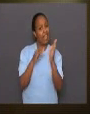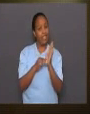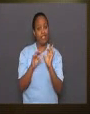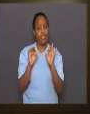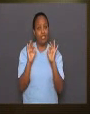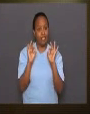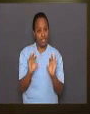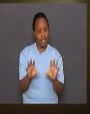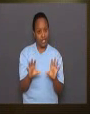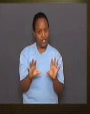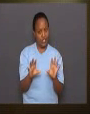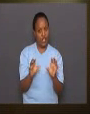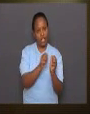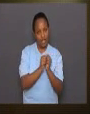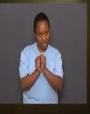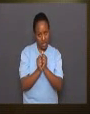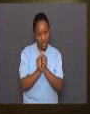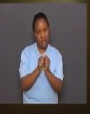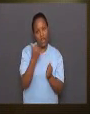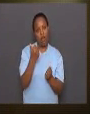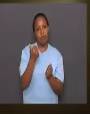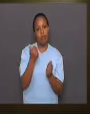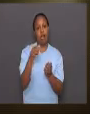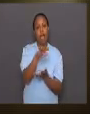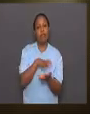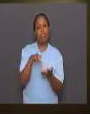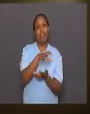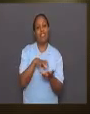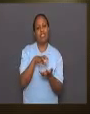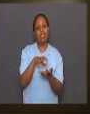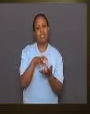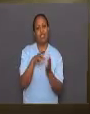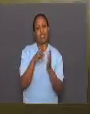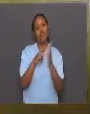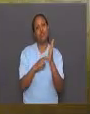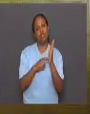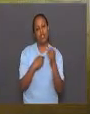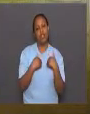Justice suffers as a result of the absence of rule of law.